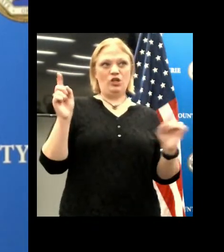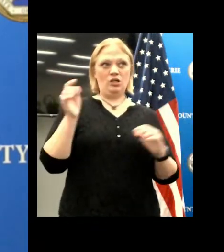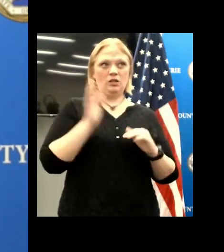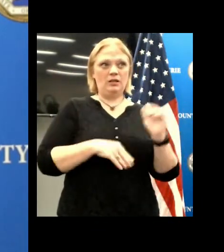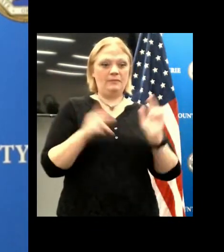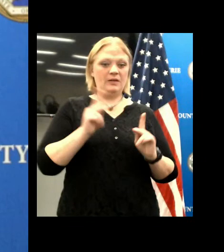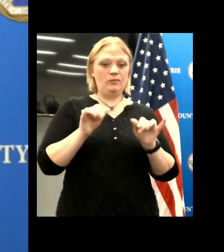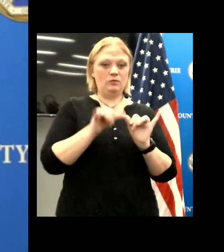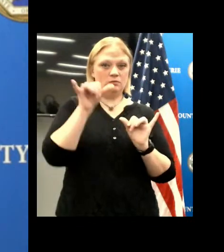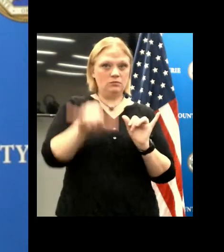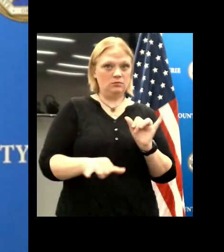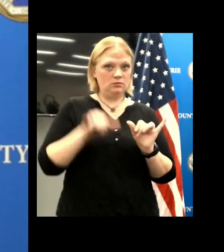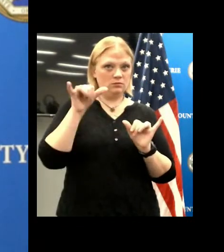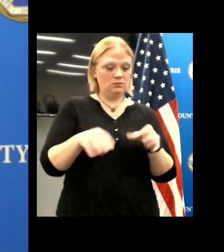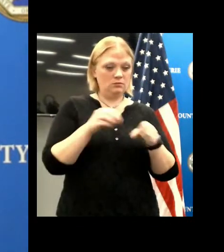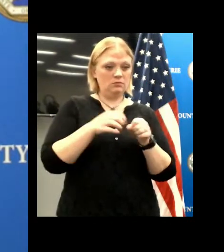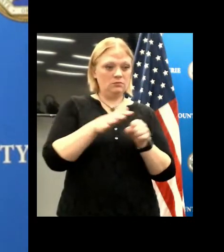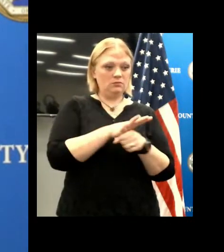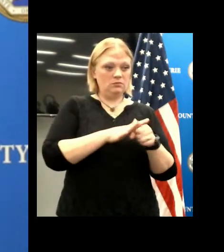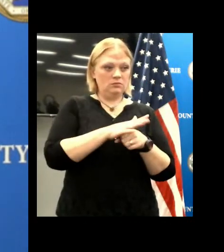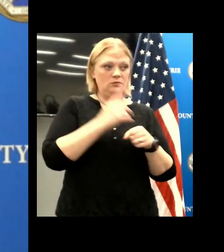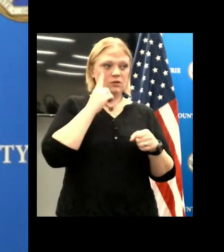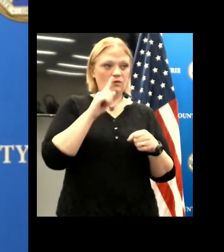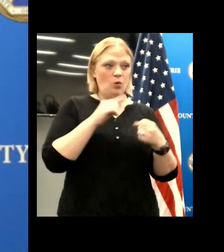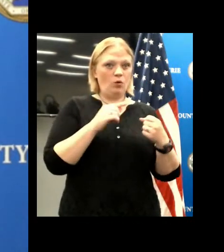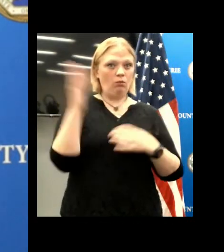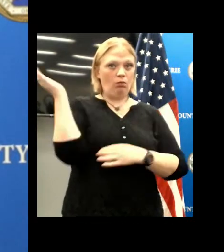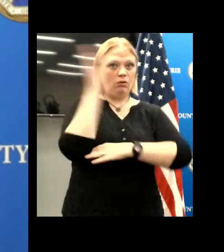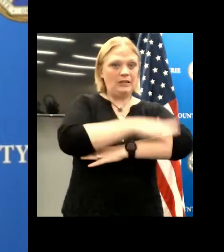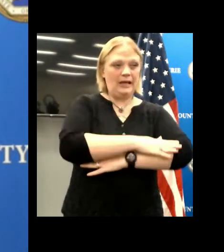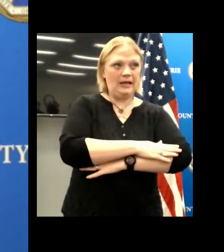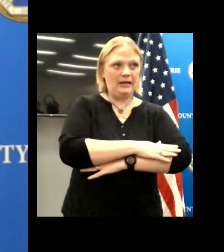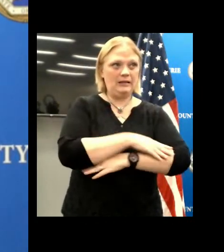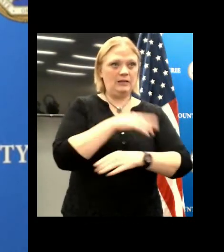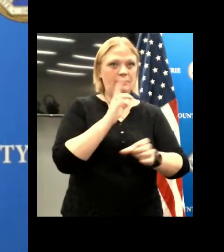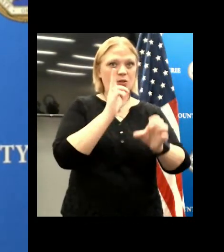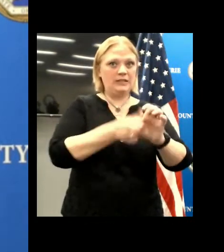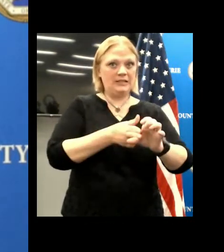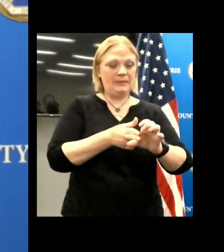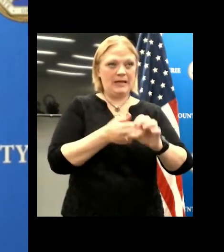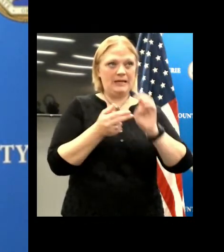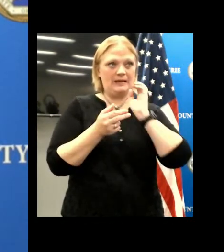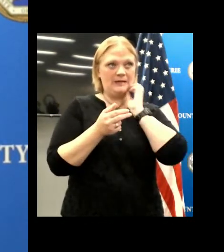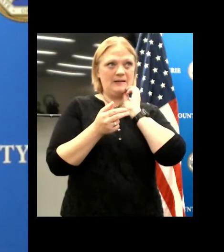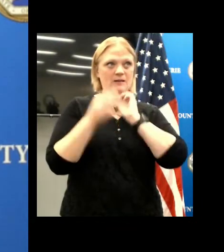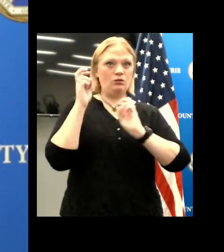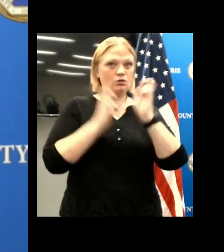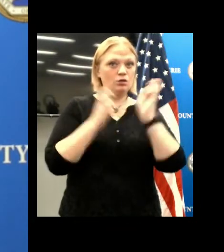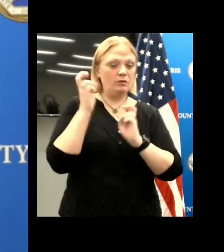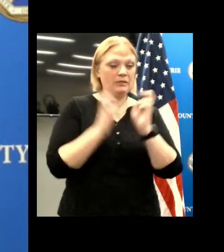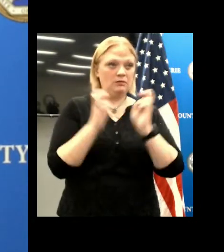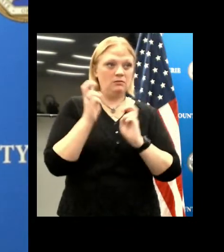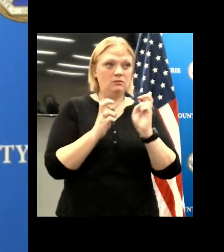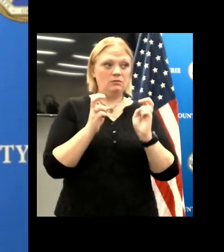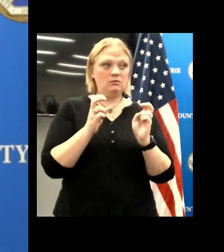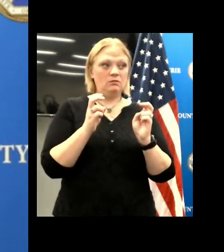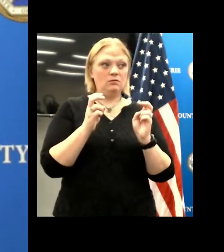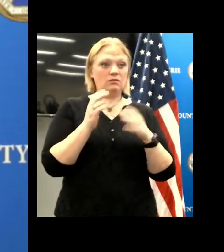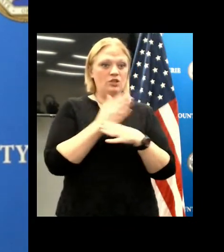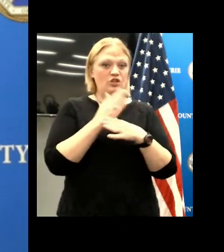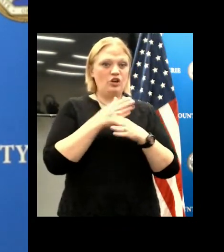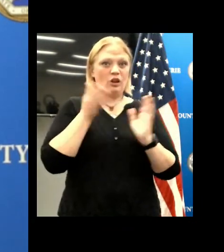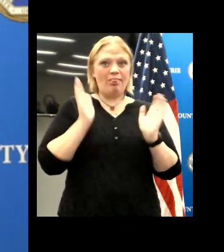people staying in an area for a full day and participating in a tournament and sharing